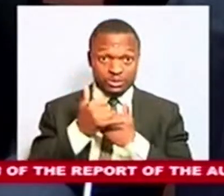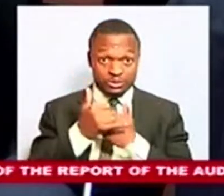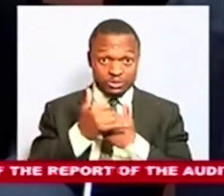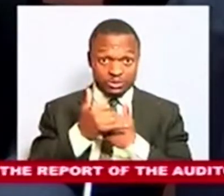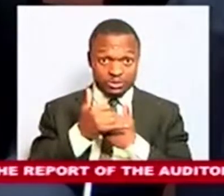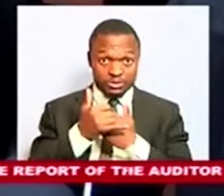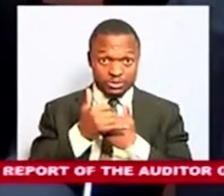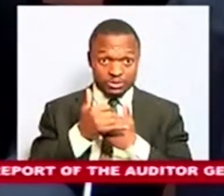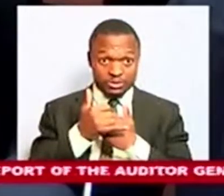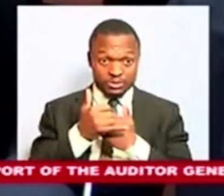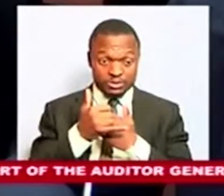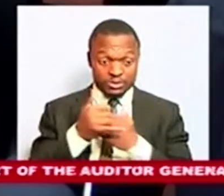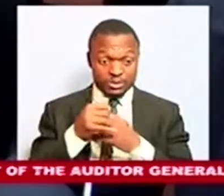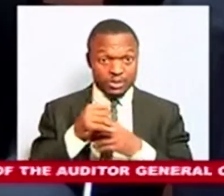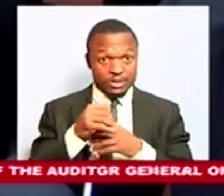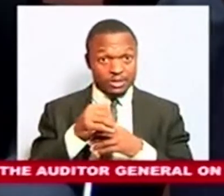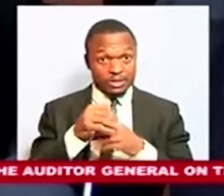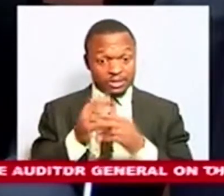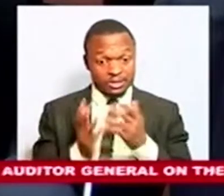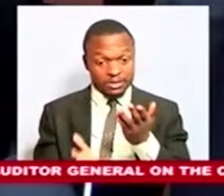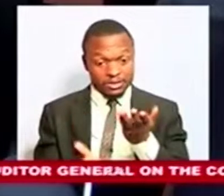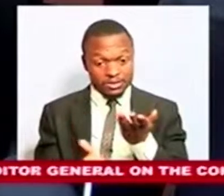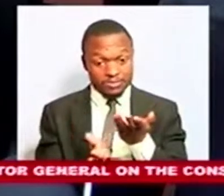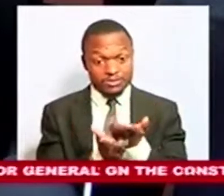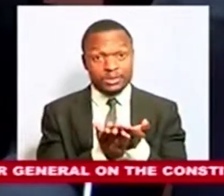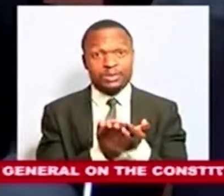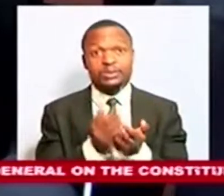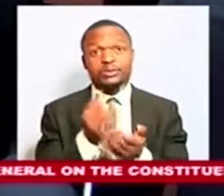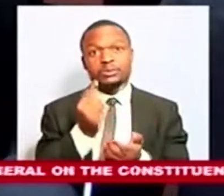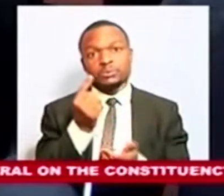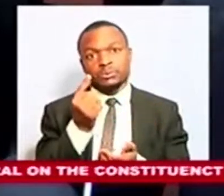as per Appendix 1.